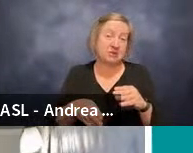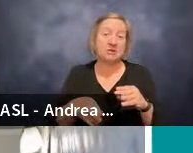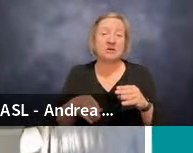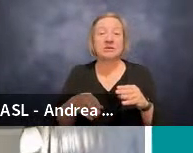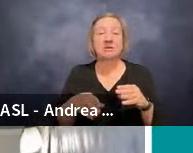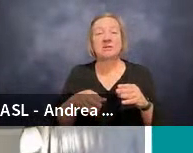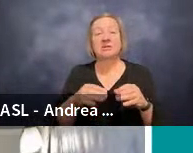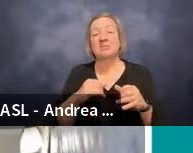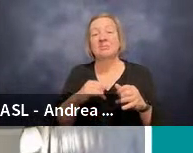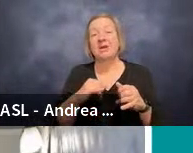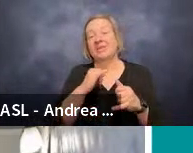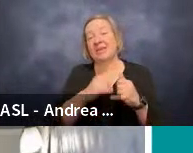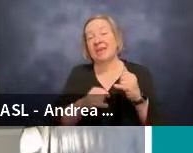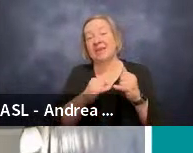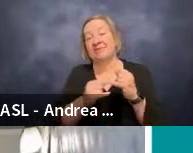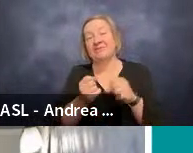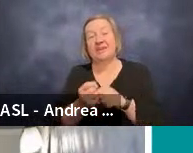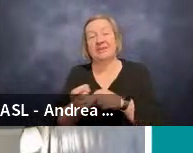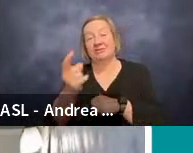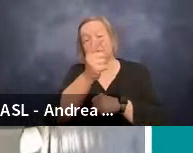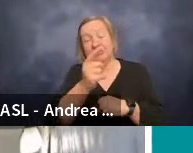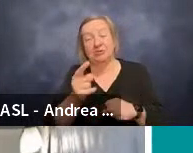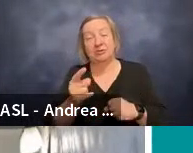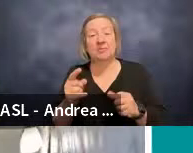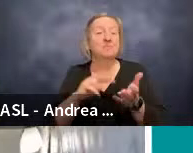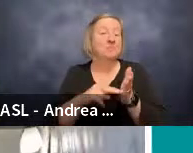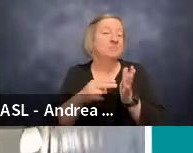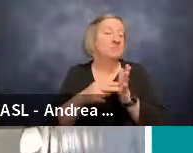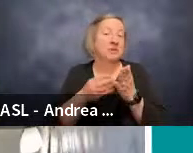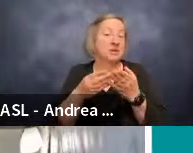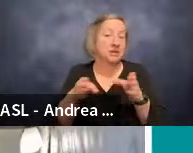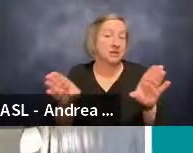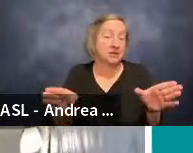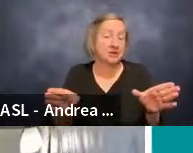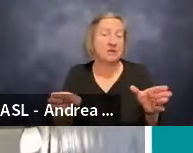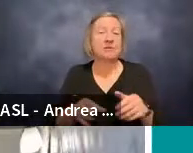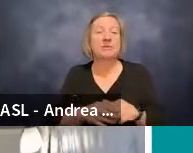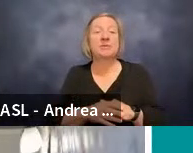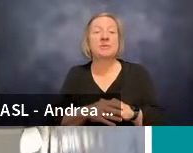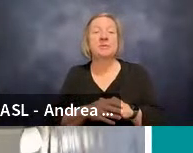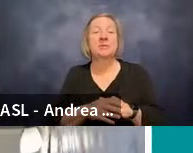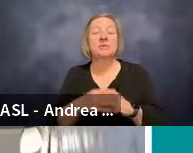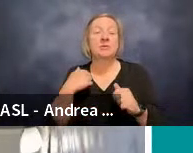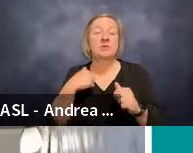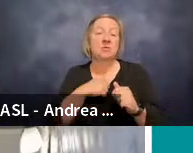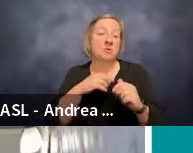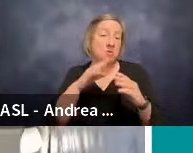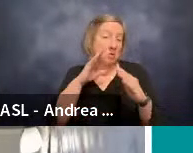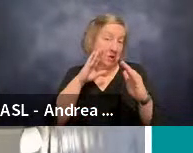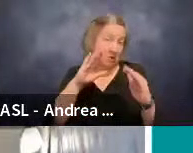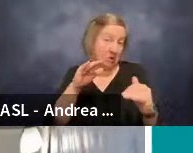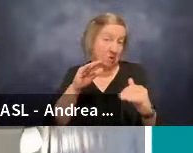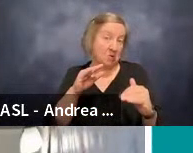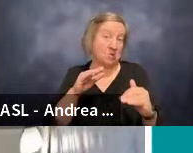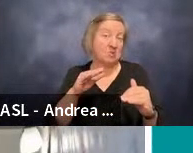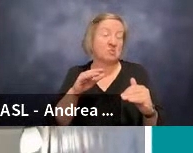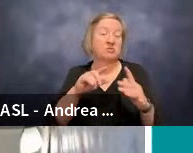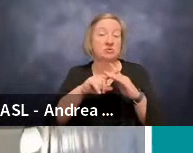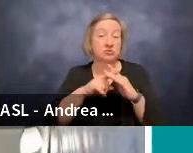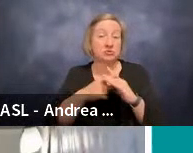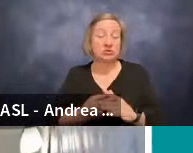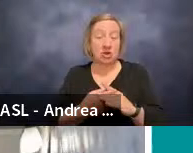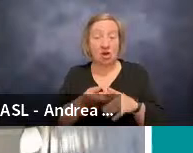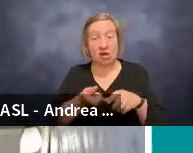late next year. So what that means overall is that we are hoping to have shovels in the